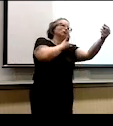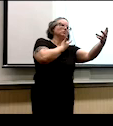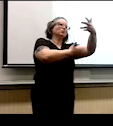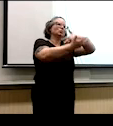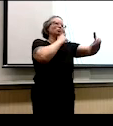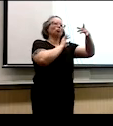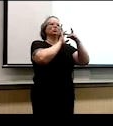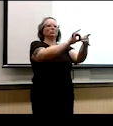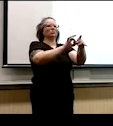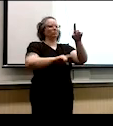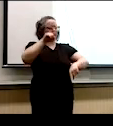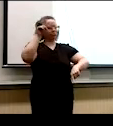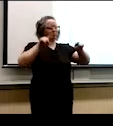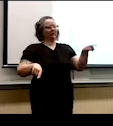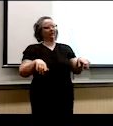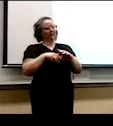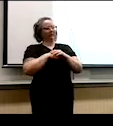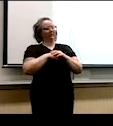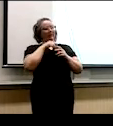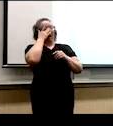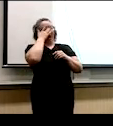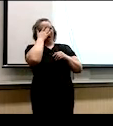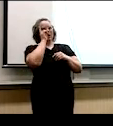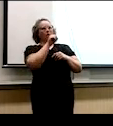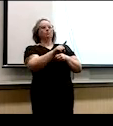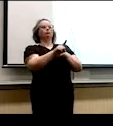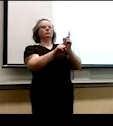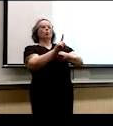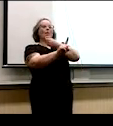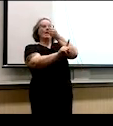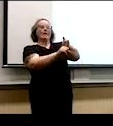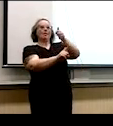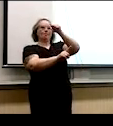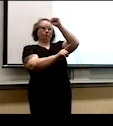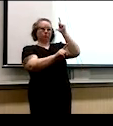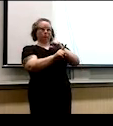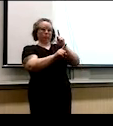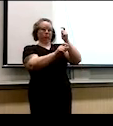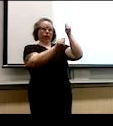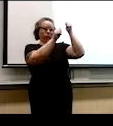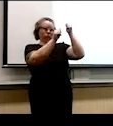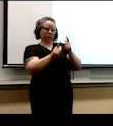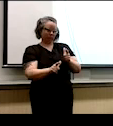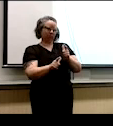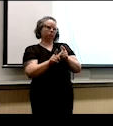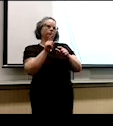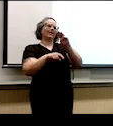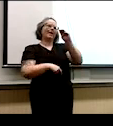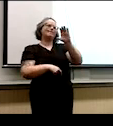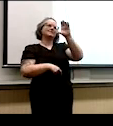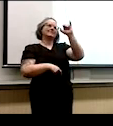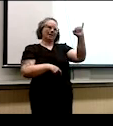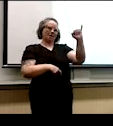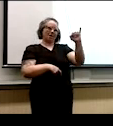The symptoms associated with the development of Alzheimer's disease, the mild cognitive impairment, MCI of the Alzheimer's type,